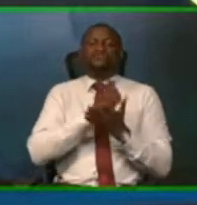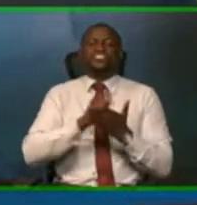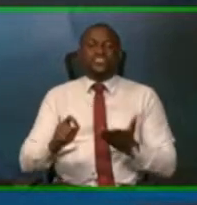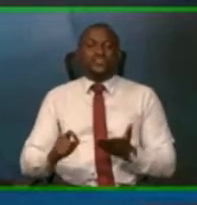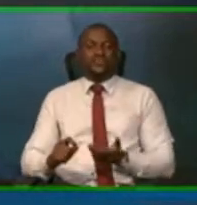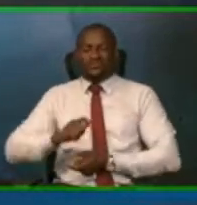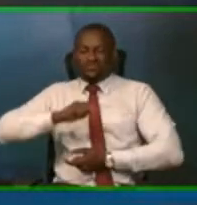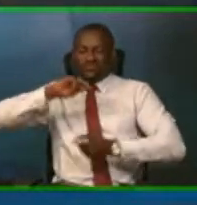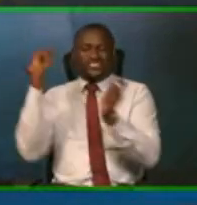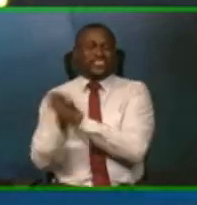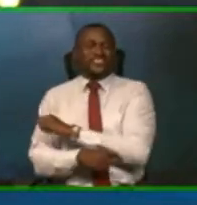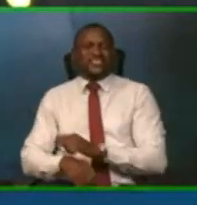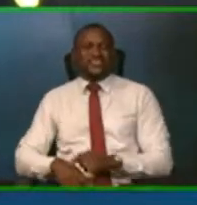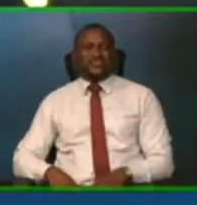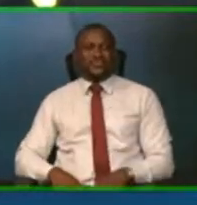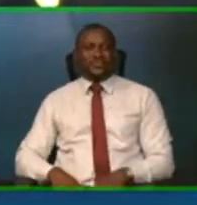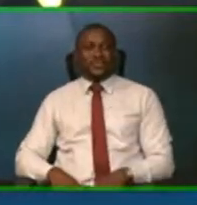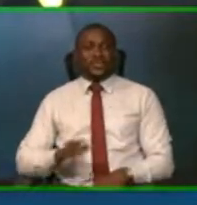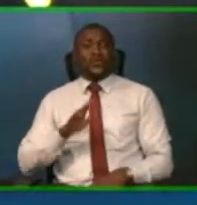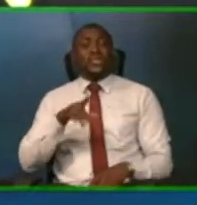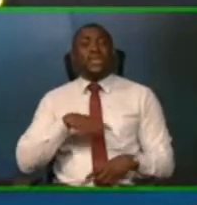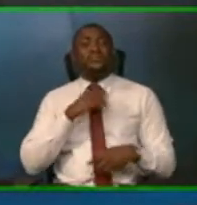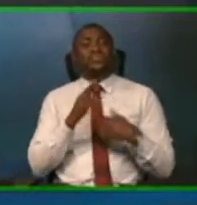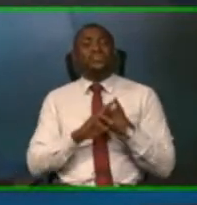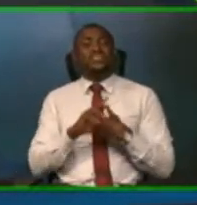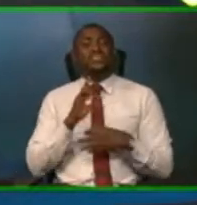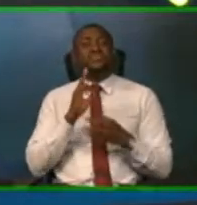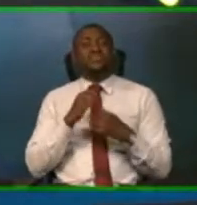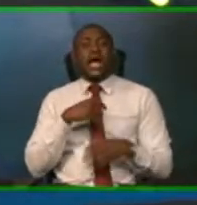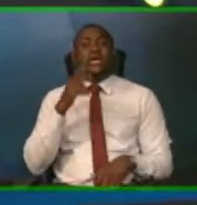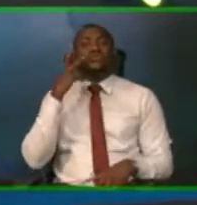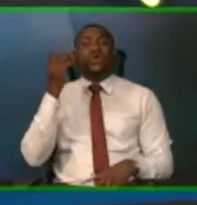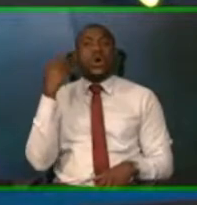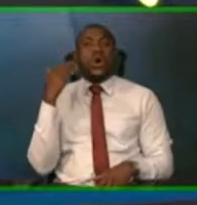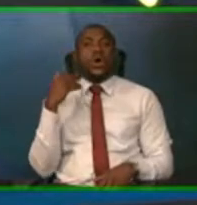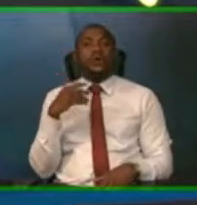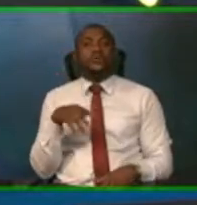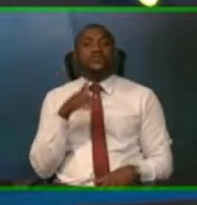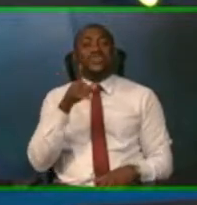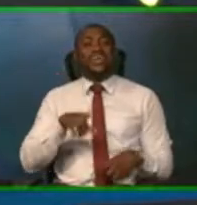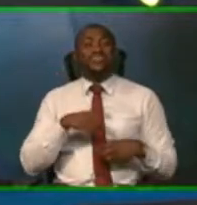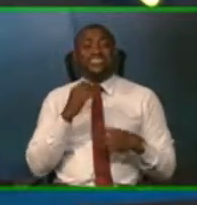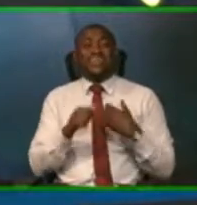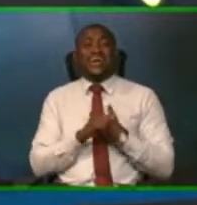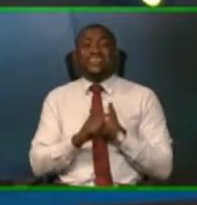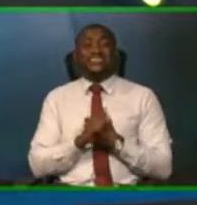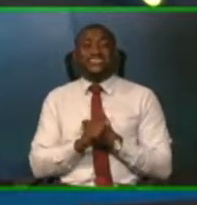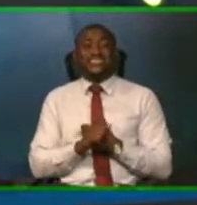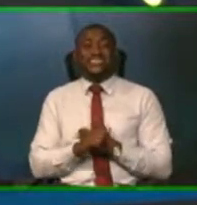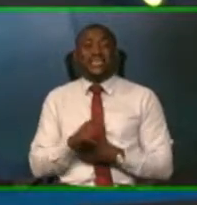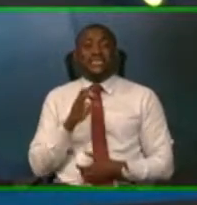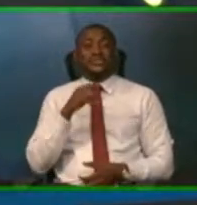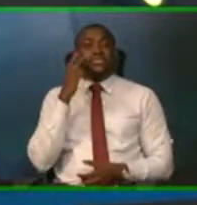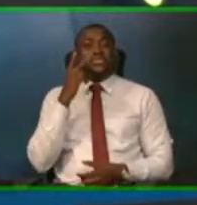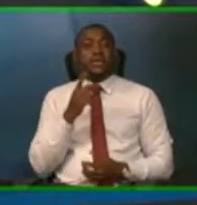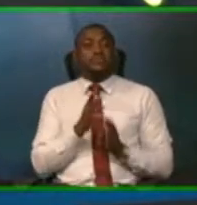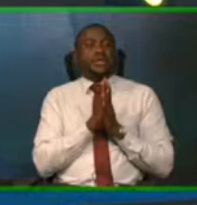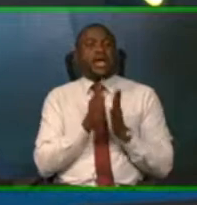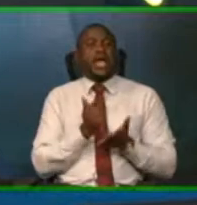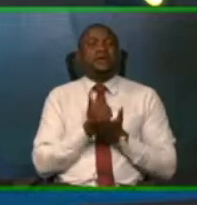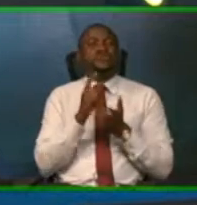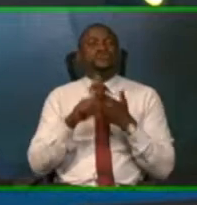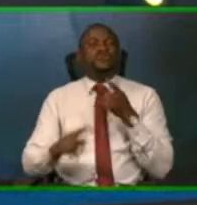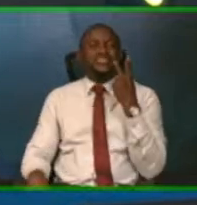outcome. Your life is at a risk if all you have is I saw. Your life is at a risk. And you see, prayer helps you to